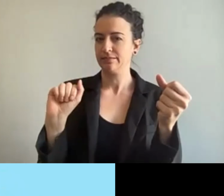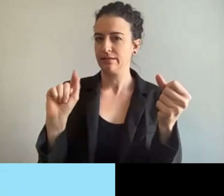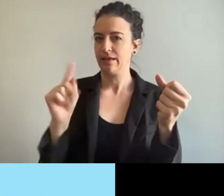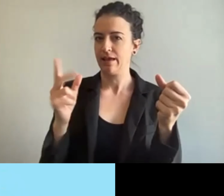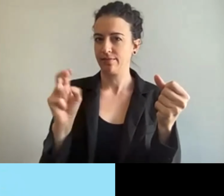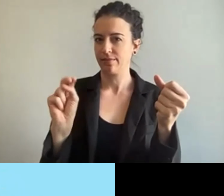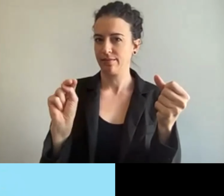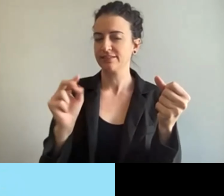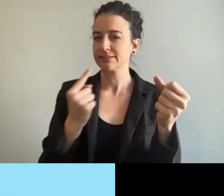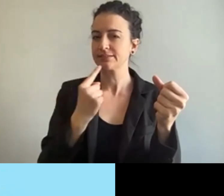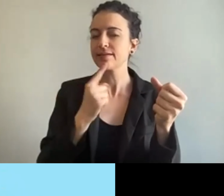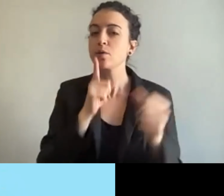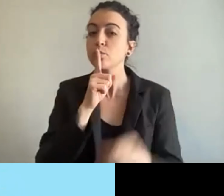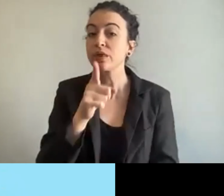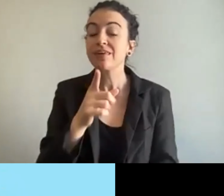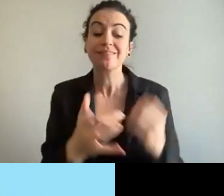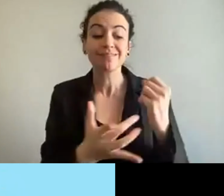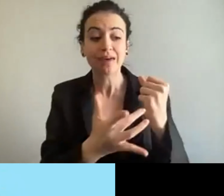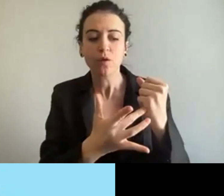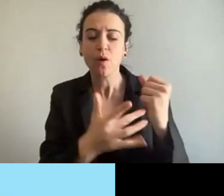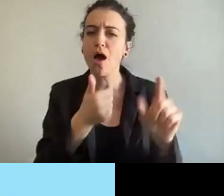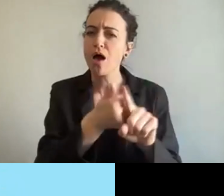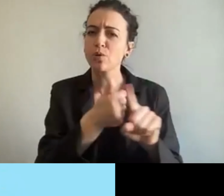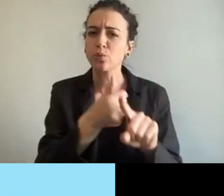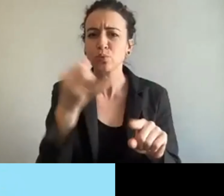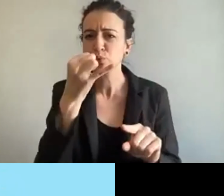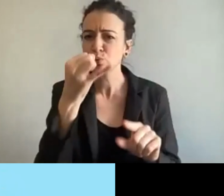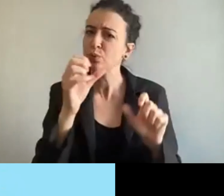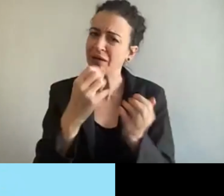to people with disabilities because